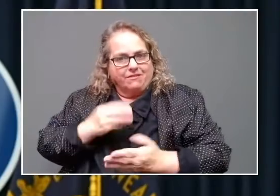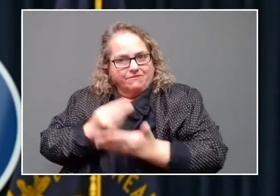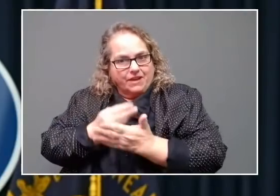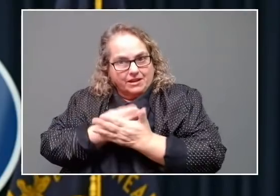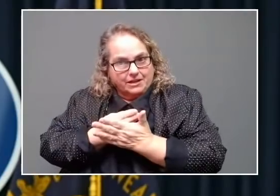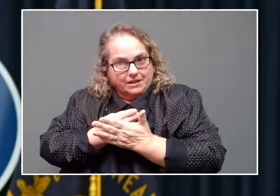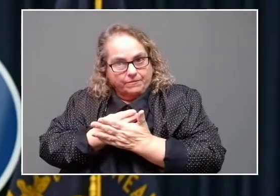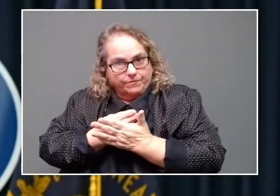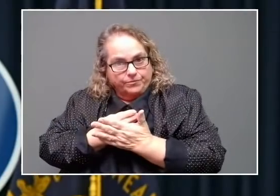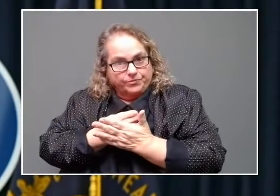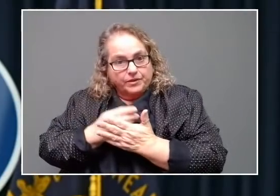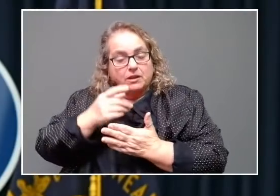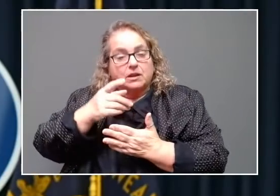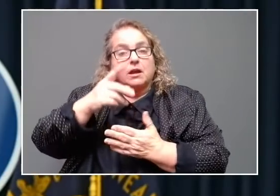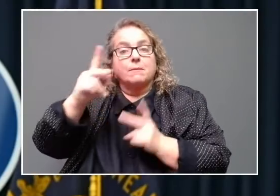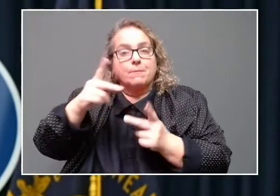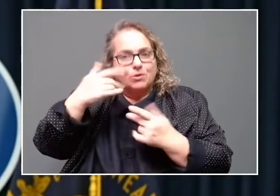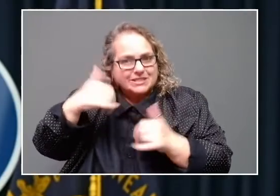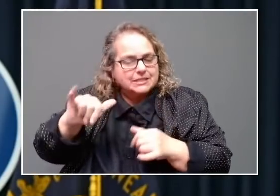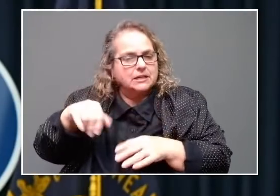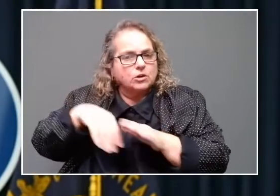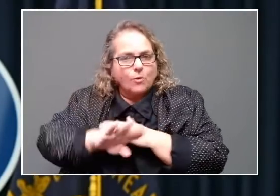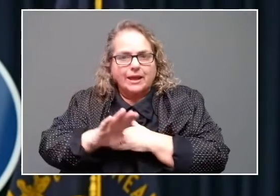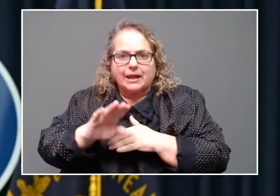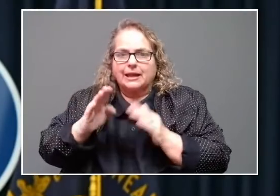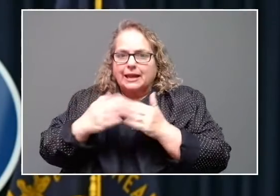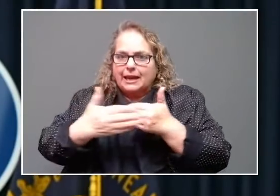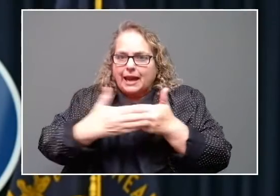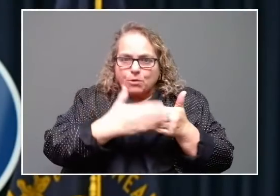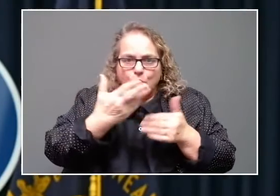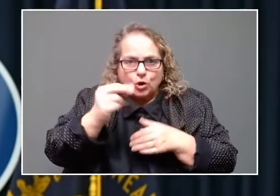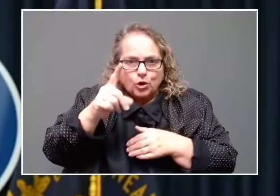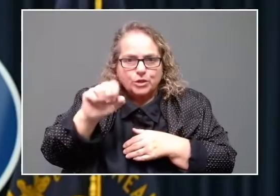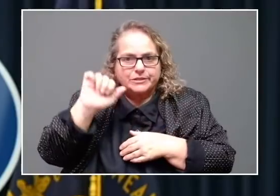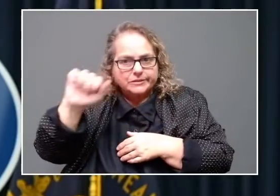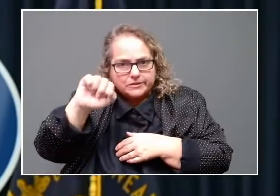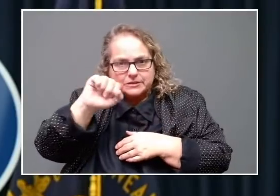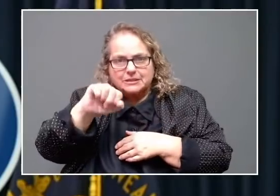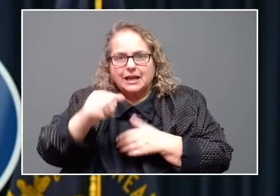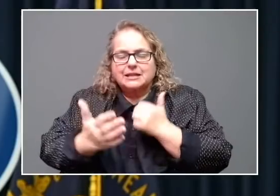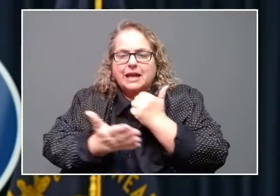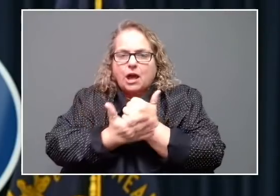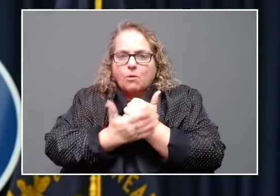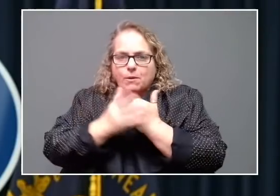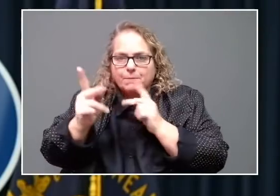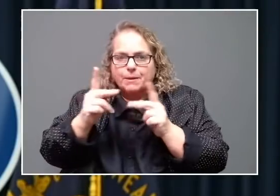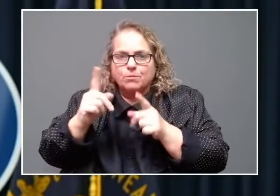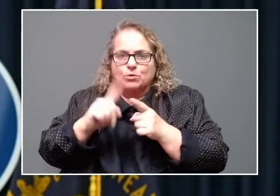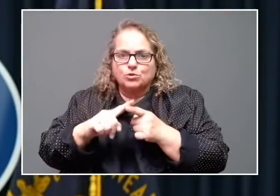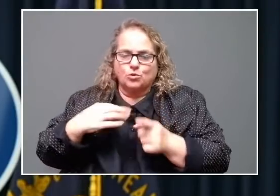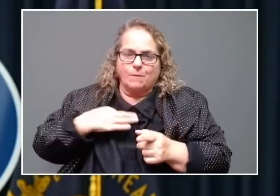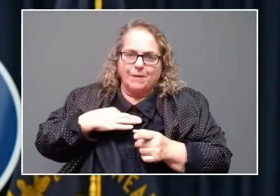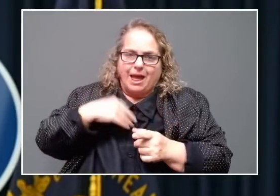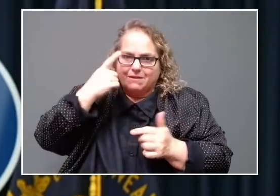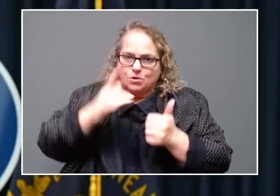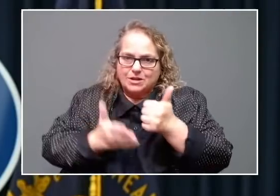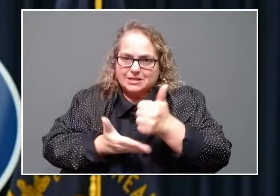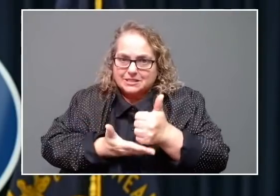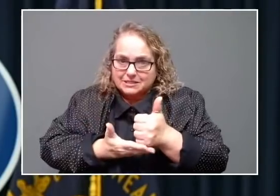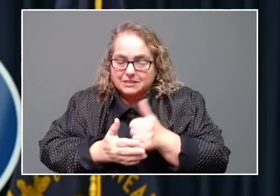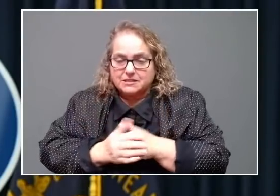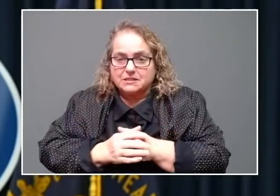still canvassing neighborhoods, interacting with residents to help them to apply for assistance. Disaster recovery centers and